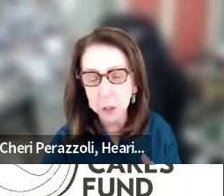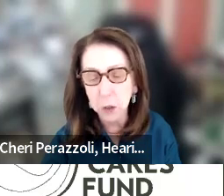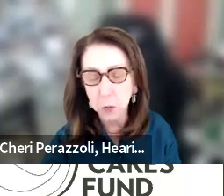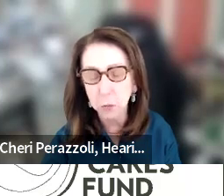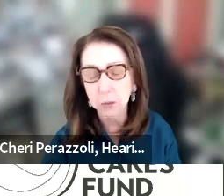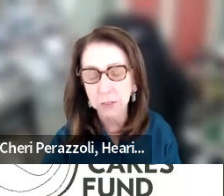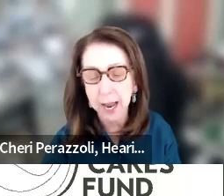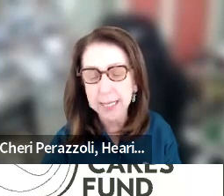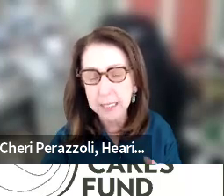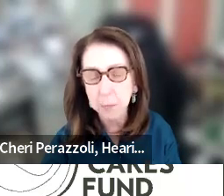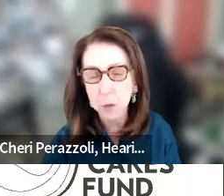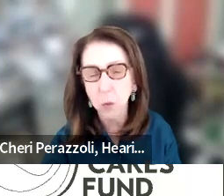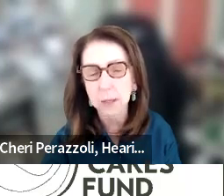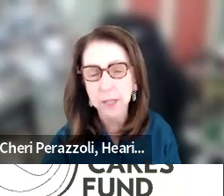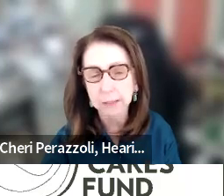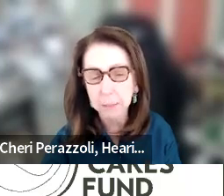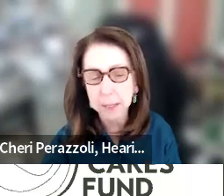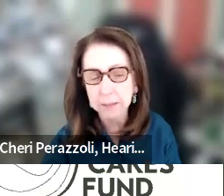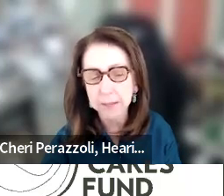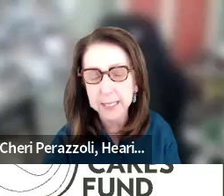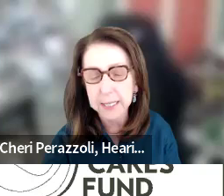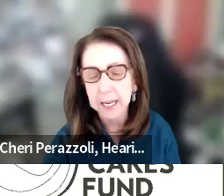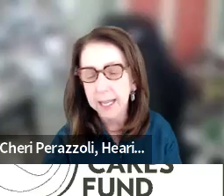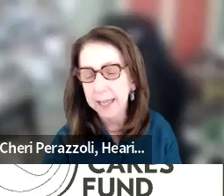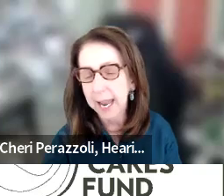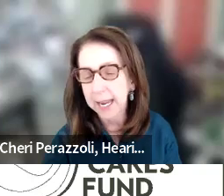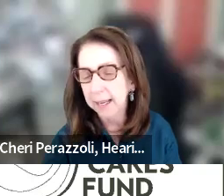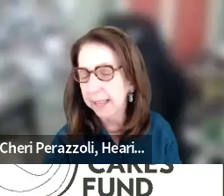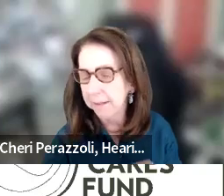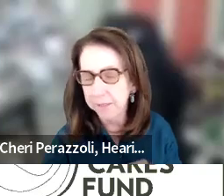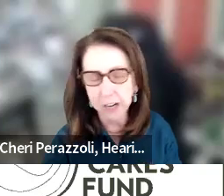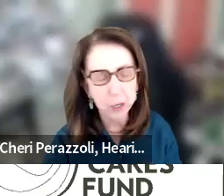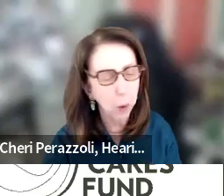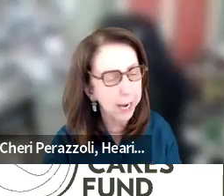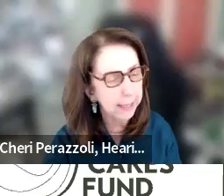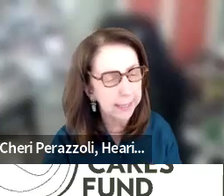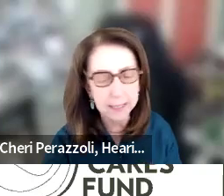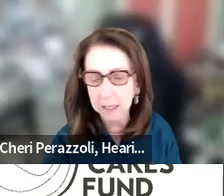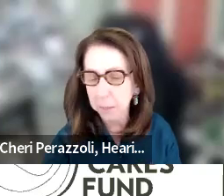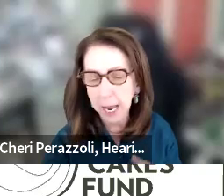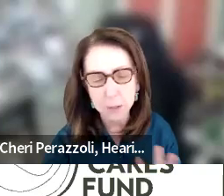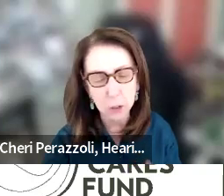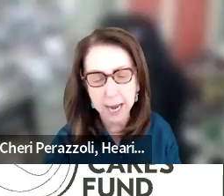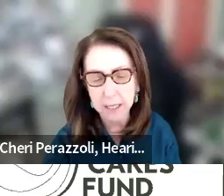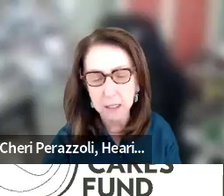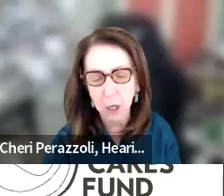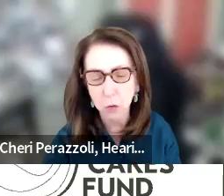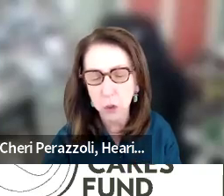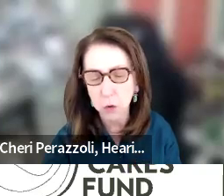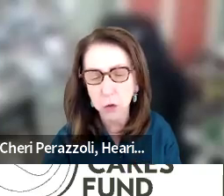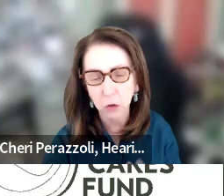plans do provide some sort of hearing benefit. They vary widely. Sometimes you